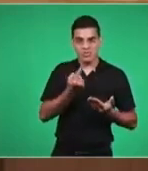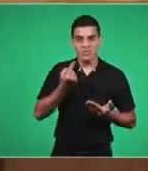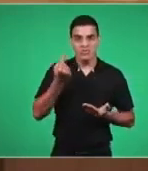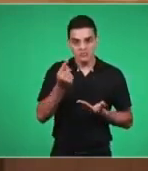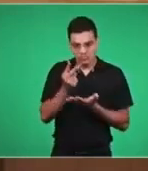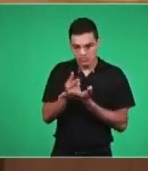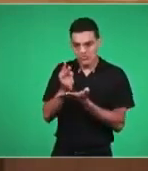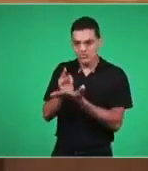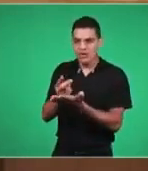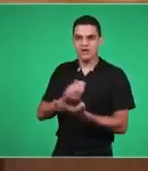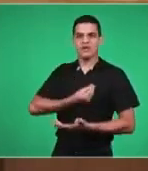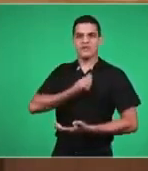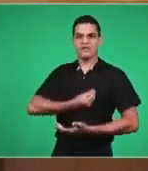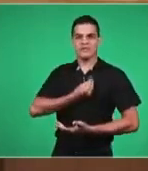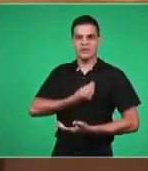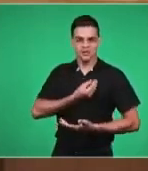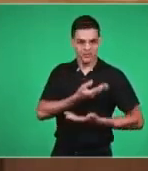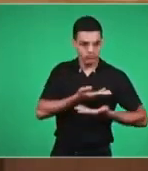him guide you.